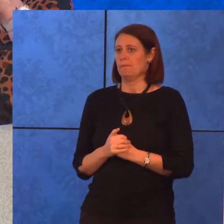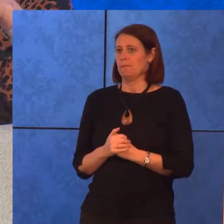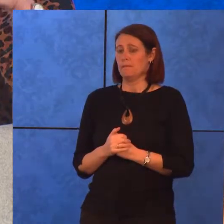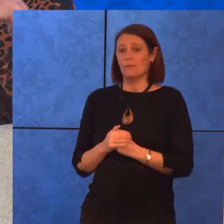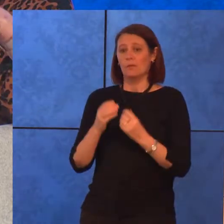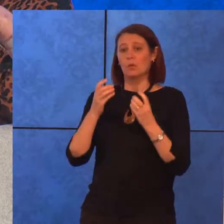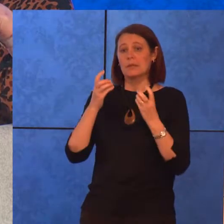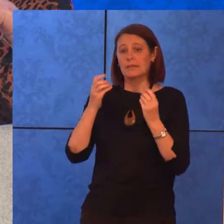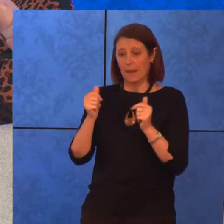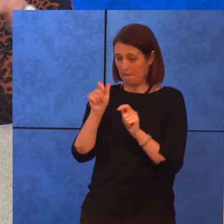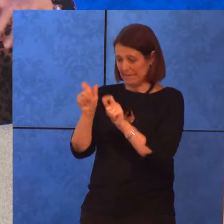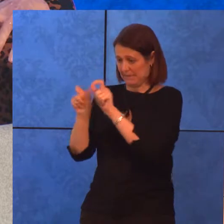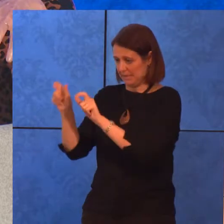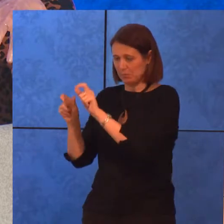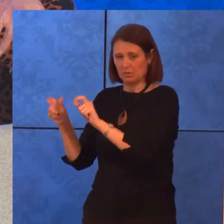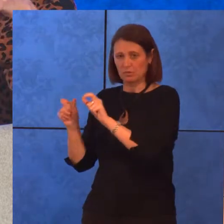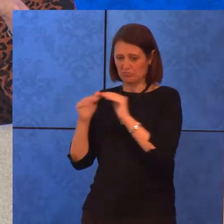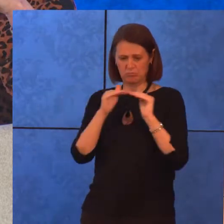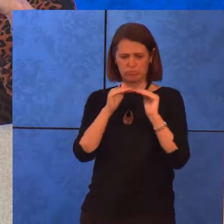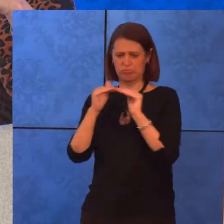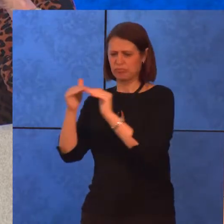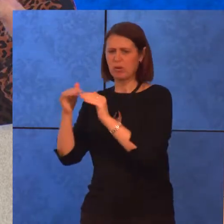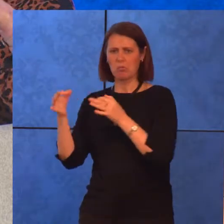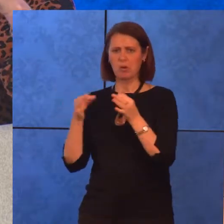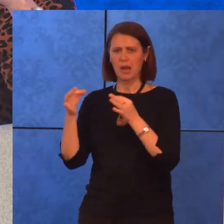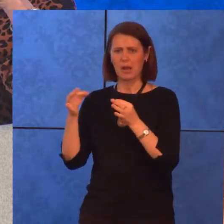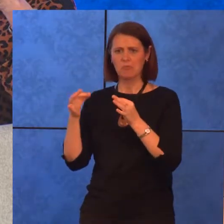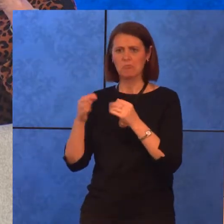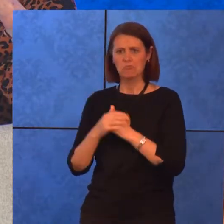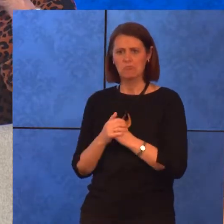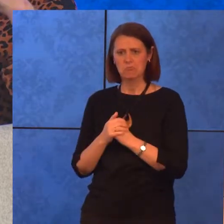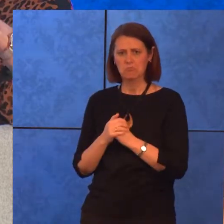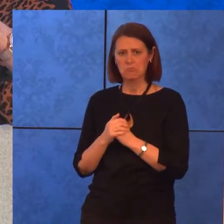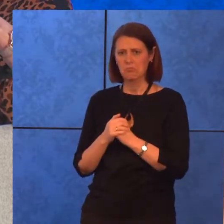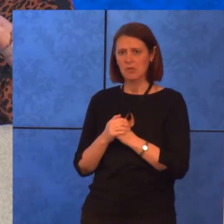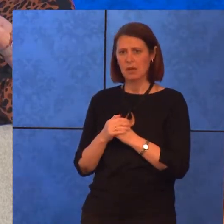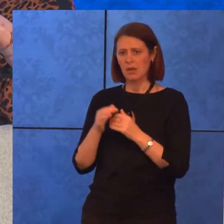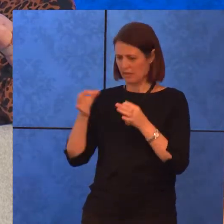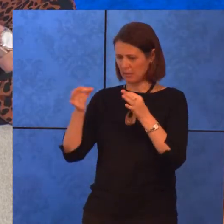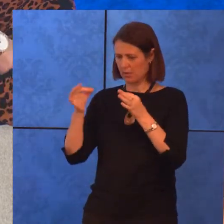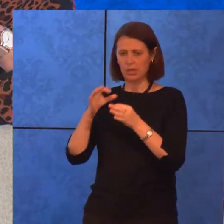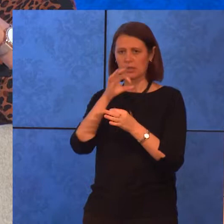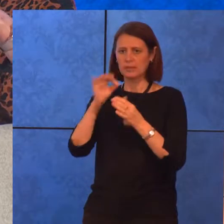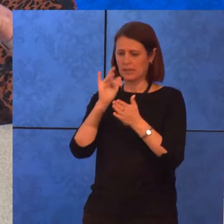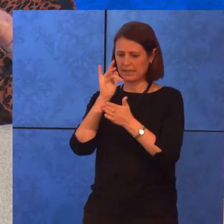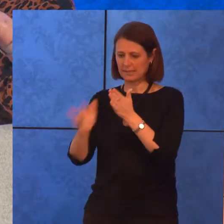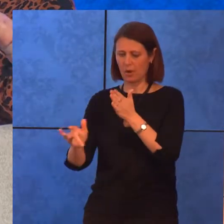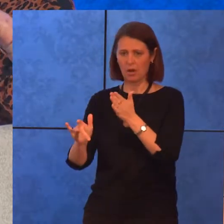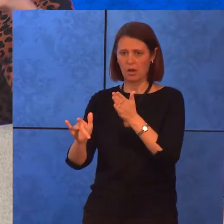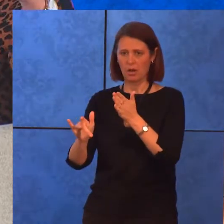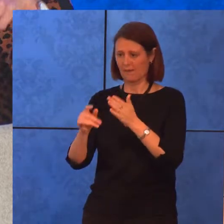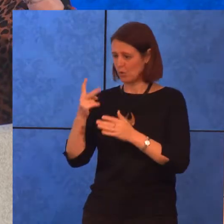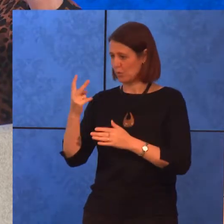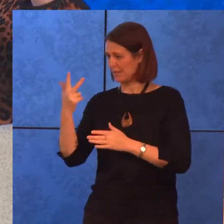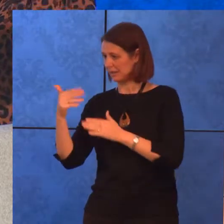for some participants with fairly stable plans, the plan didn't expire for another 28